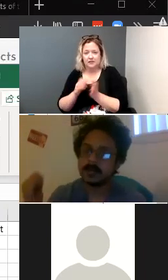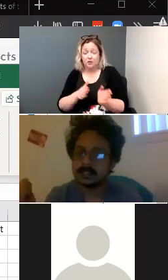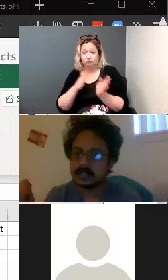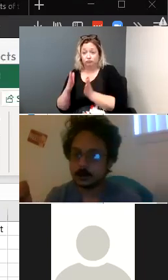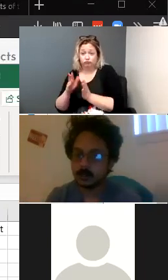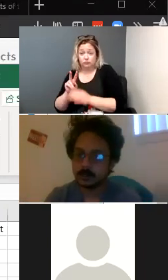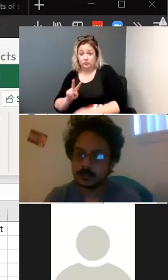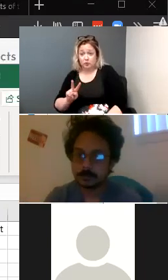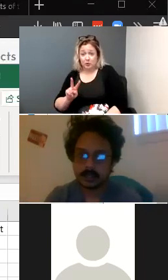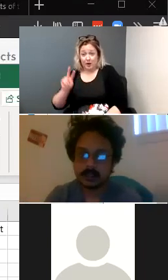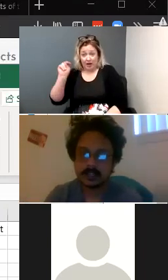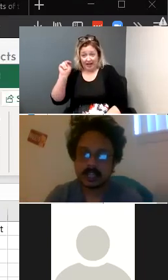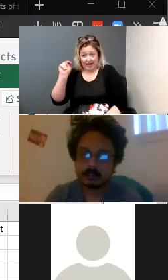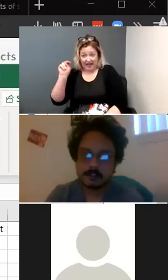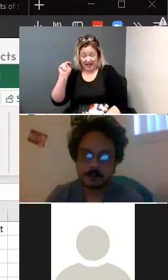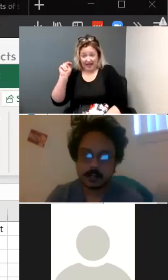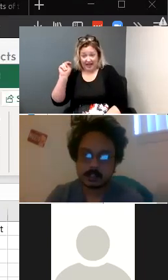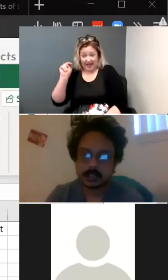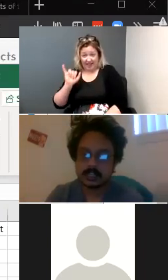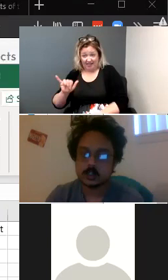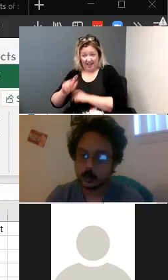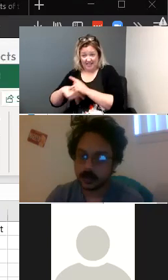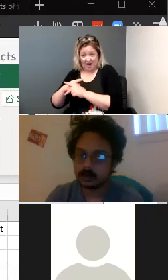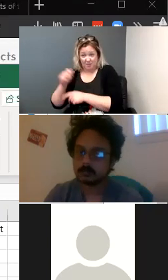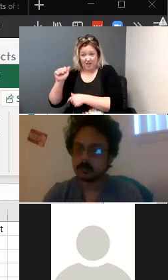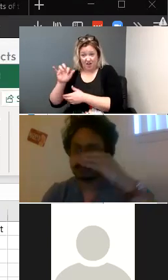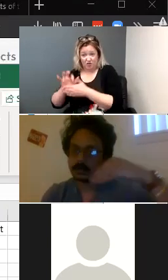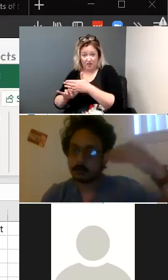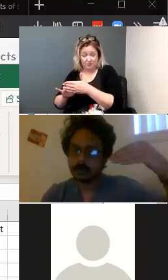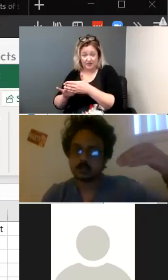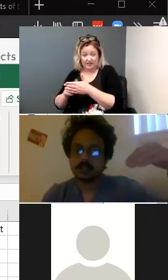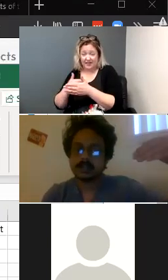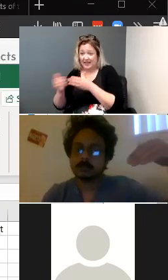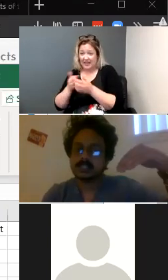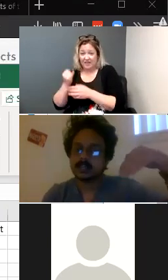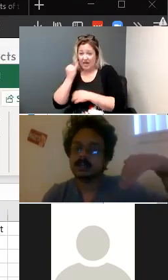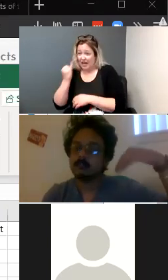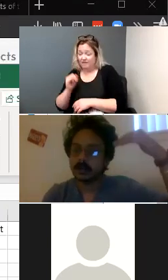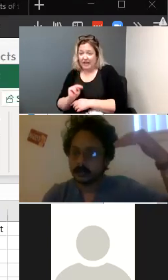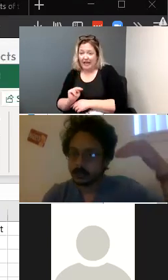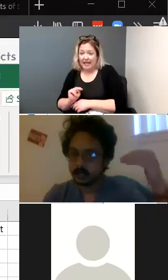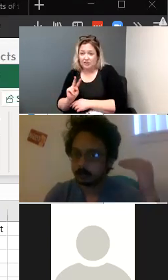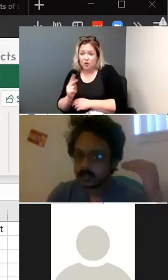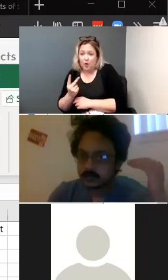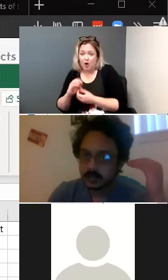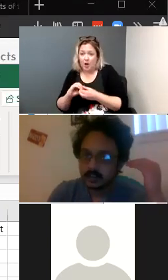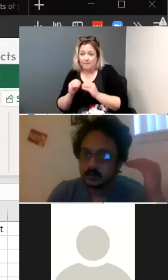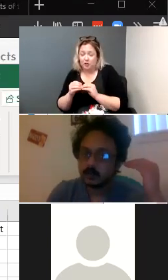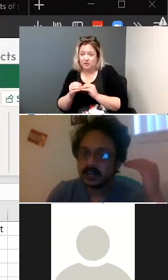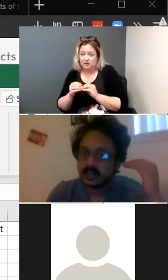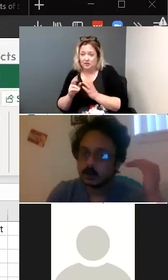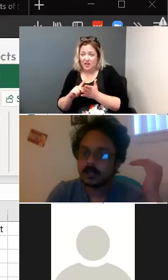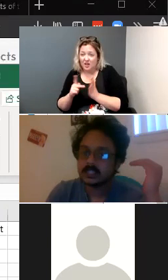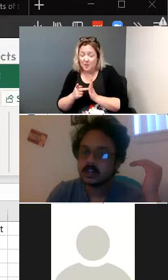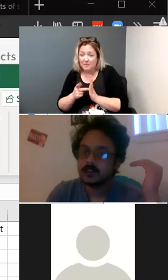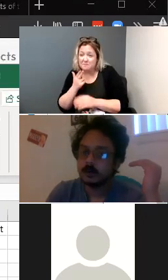n complexity algorithms, then even for 10 squared numbers, so that is basically 100 numbers,